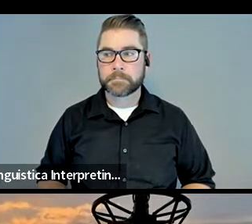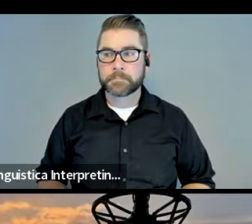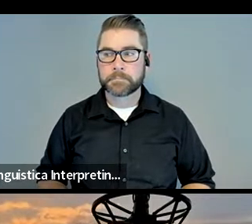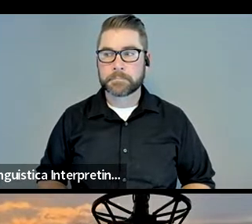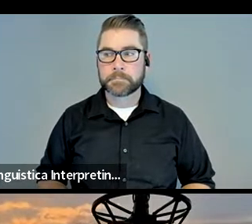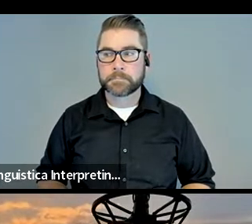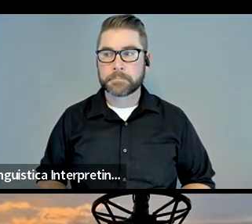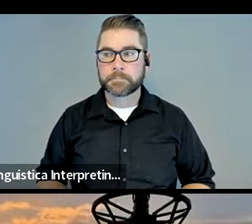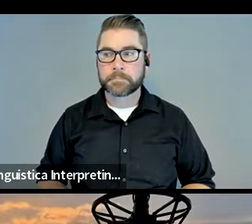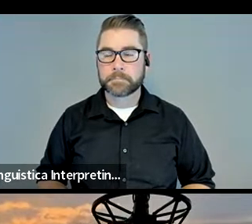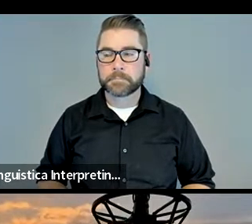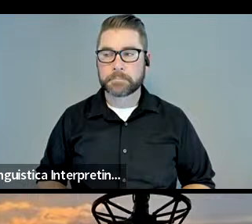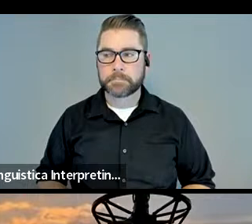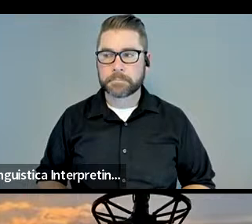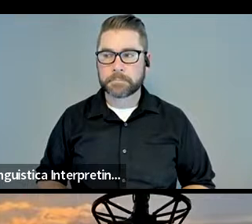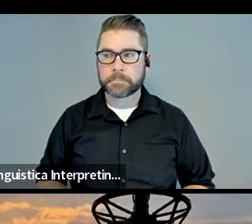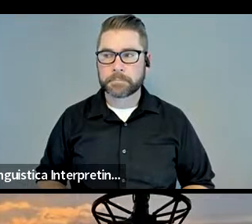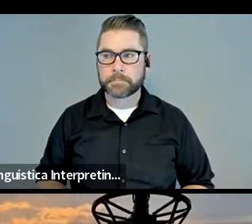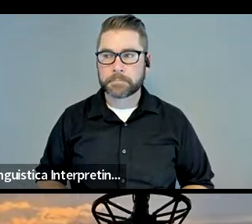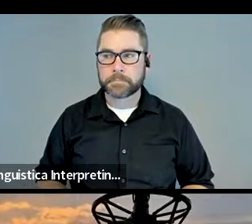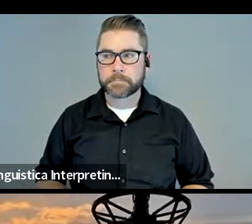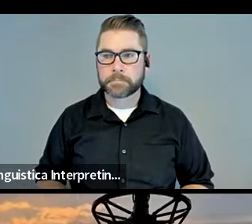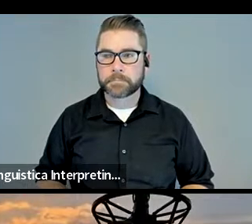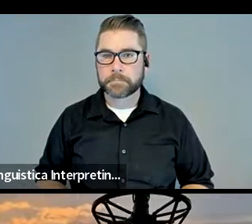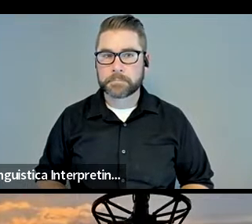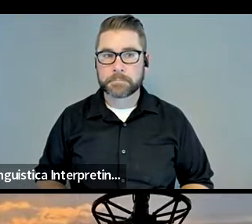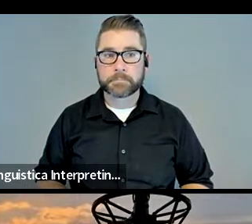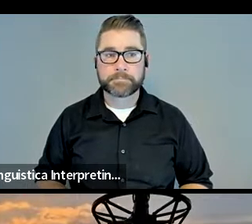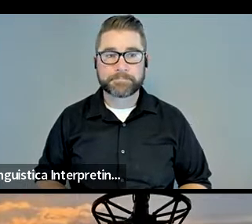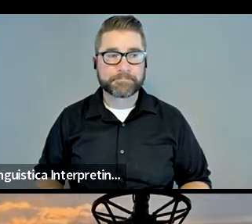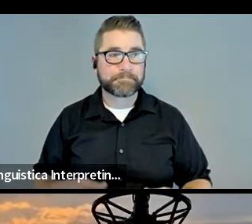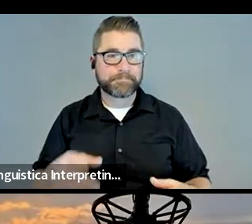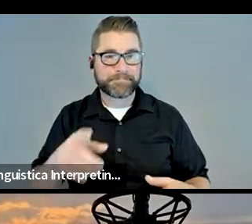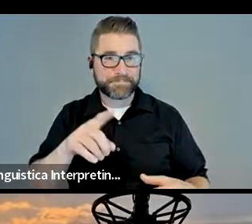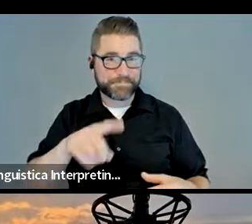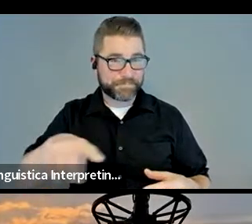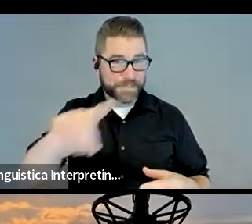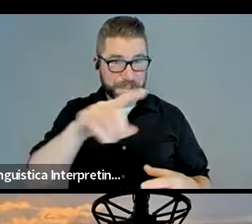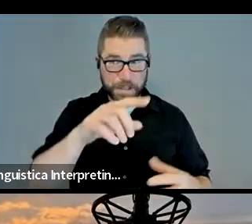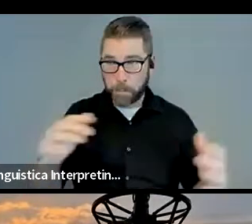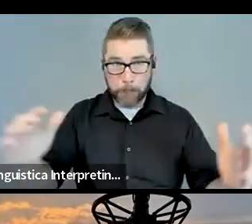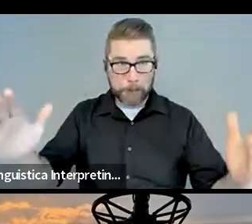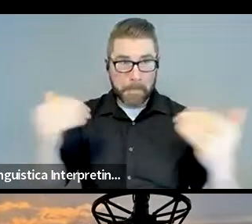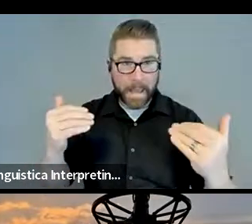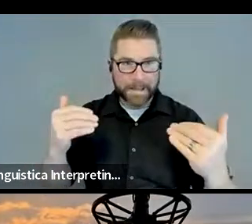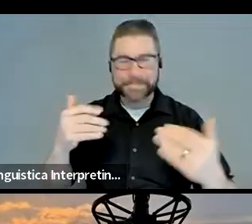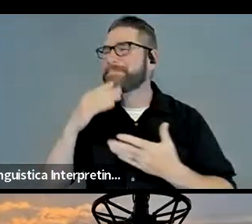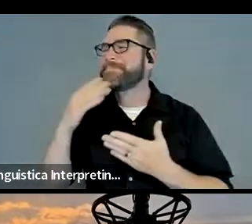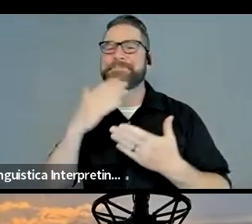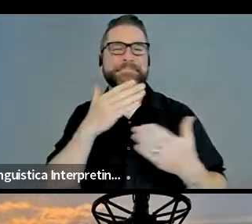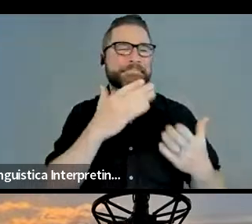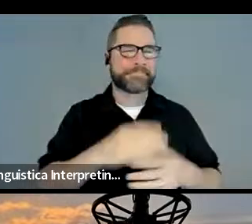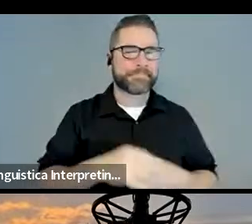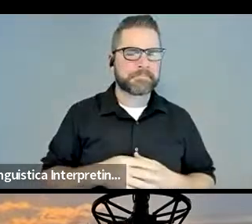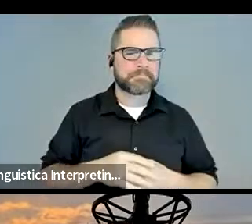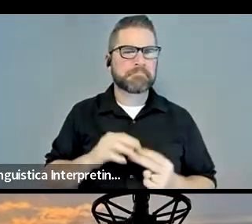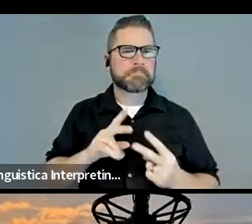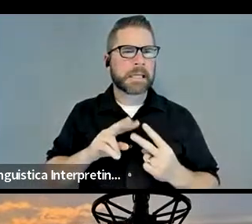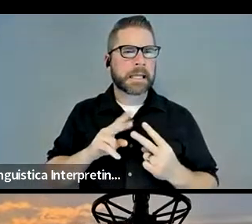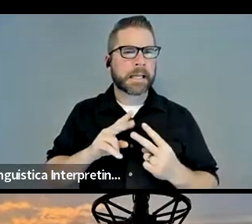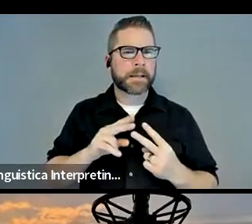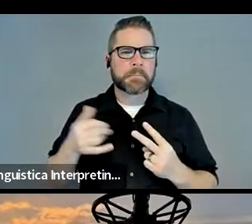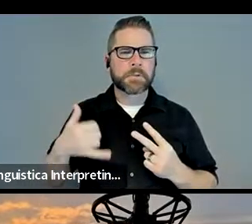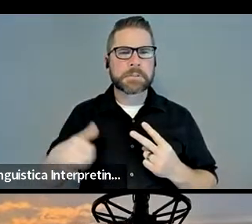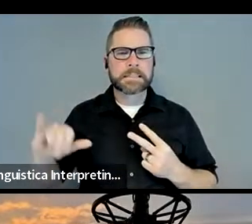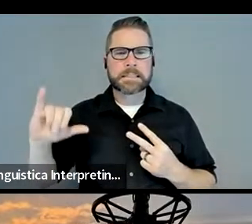Thank you for returning back. I'm seeing A couple folks are still in